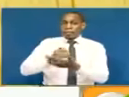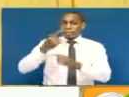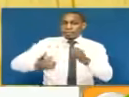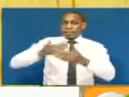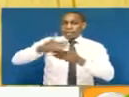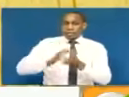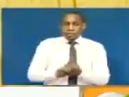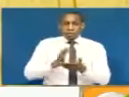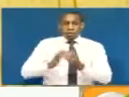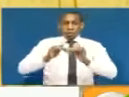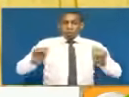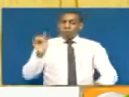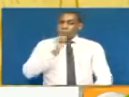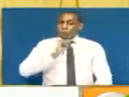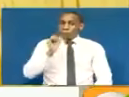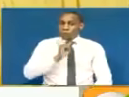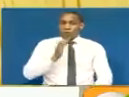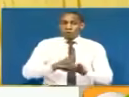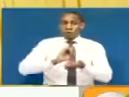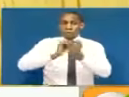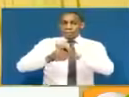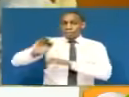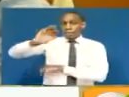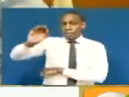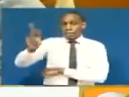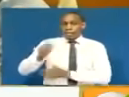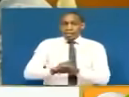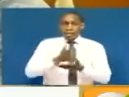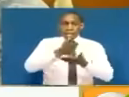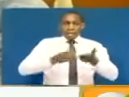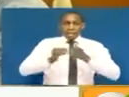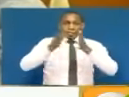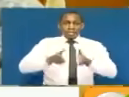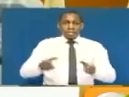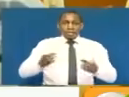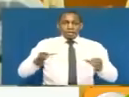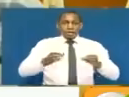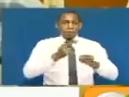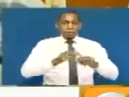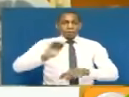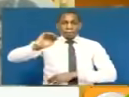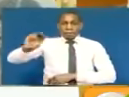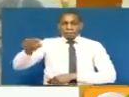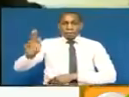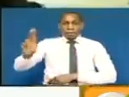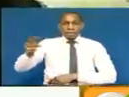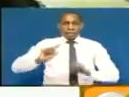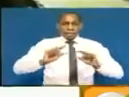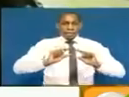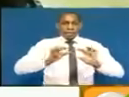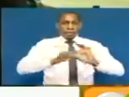year. And with sharp divisions having caused a tectonic shift in the mountain, a section of leaders under the umbrella of the Mount Kenya Unity